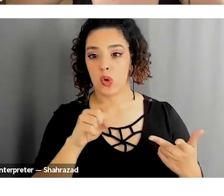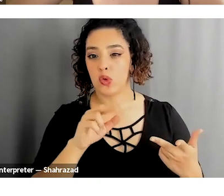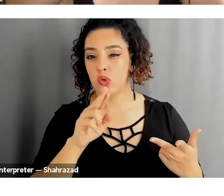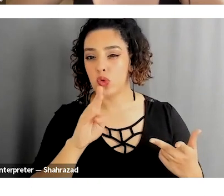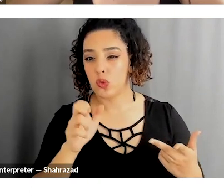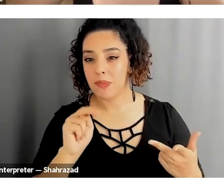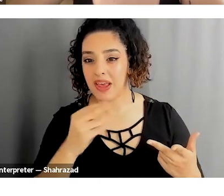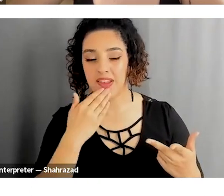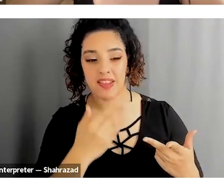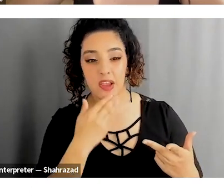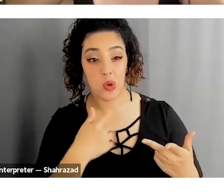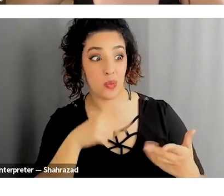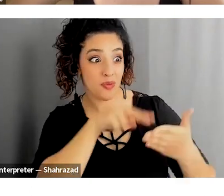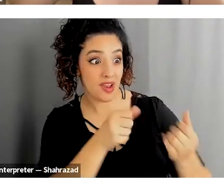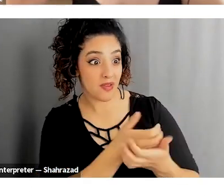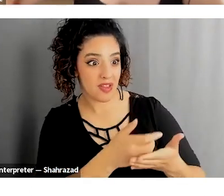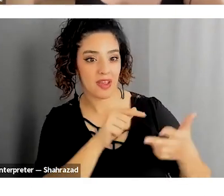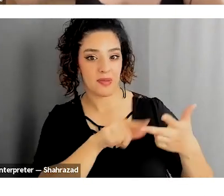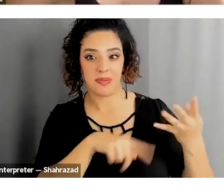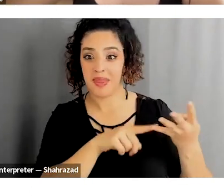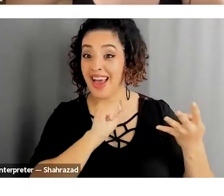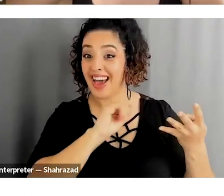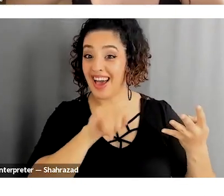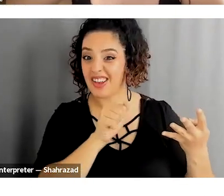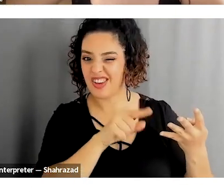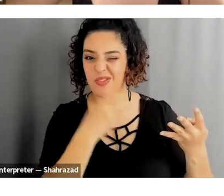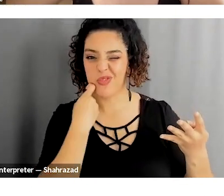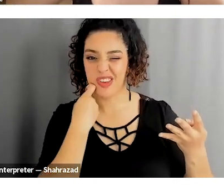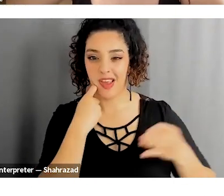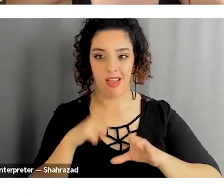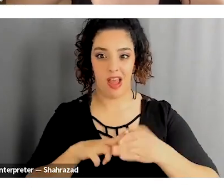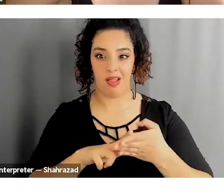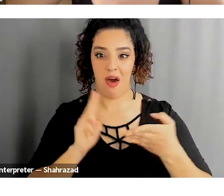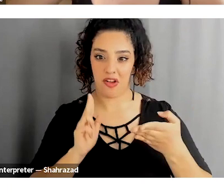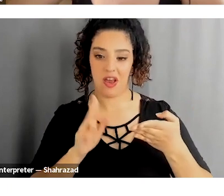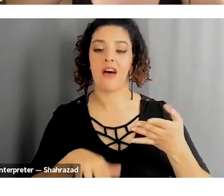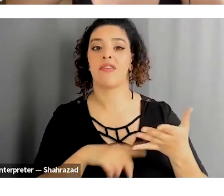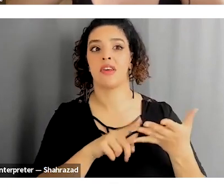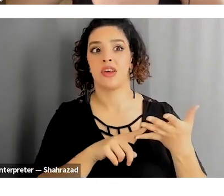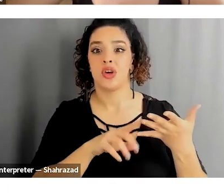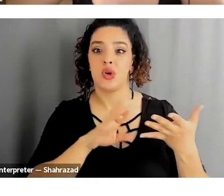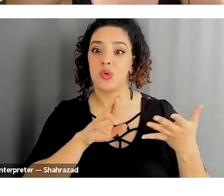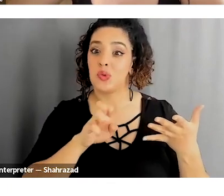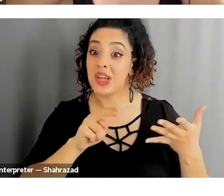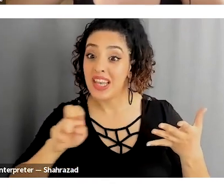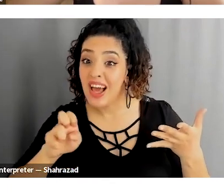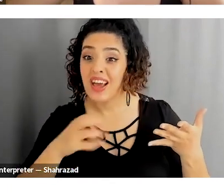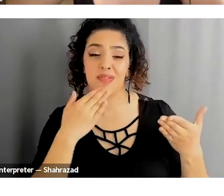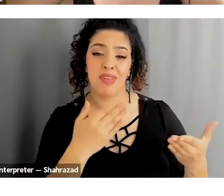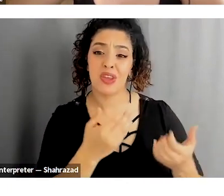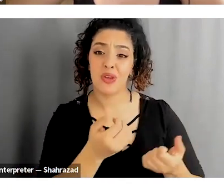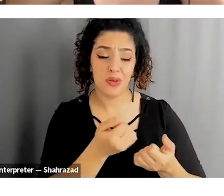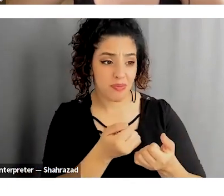everything. Of course, Aja Barber, who just recently logged off. Renee, thank you so much,